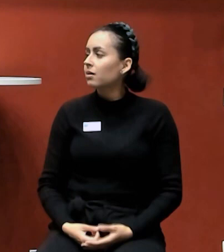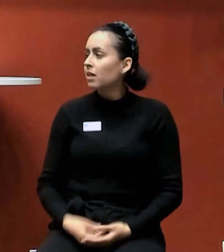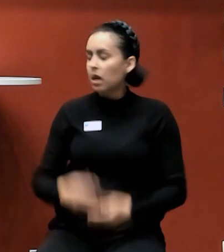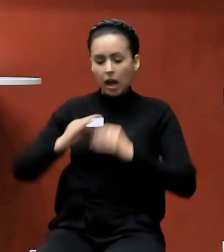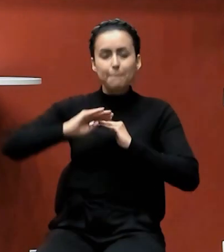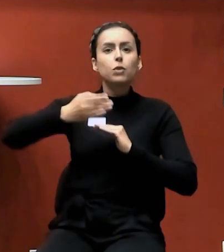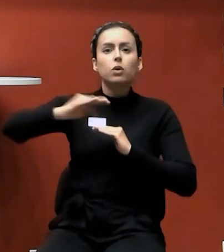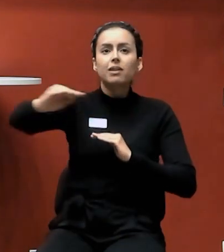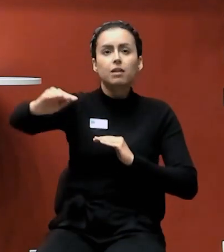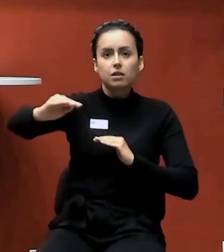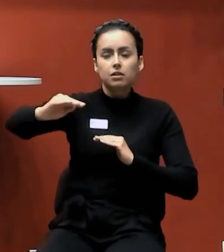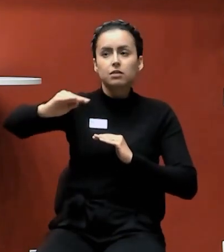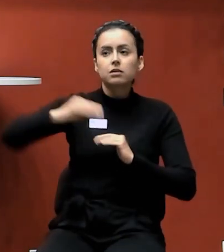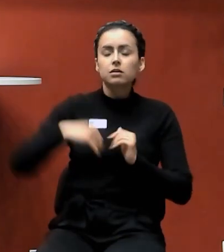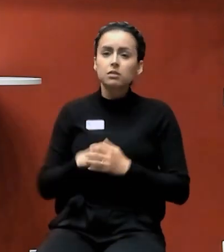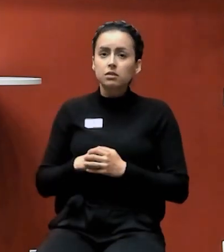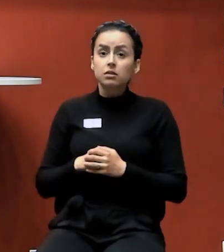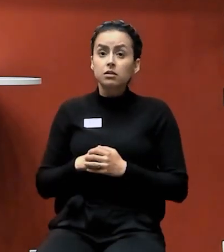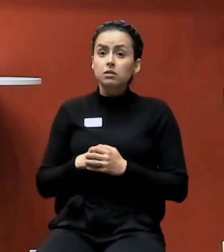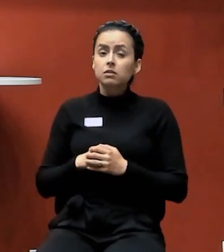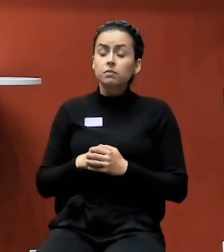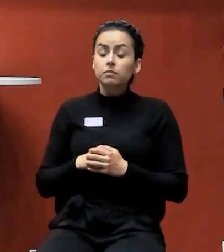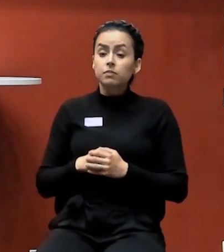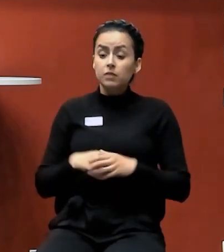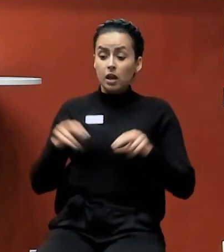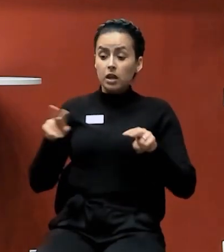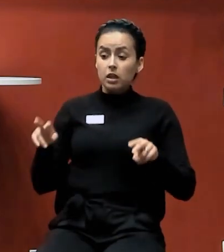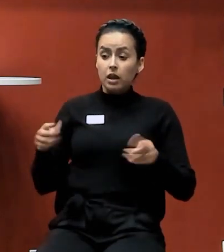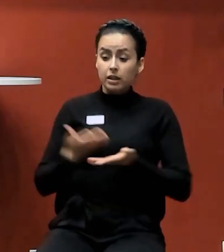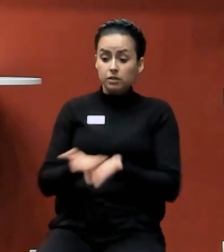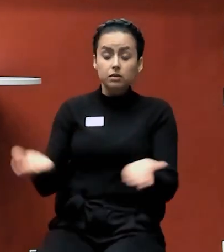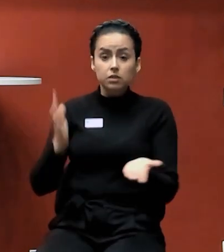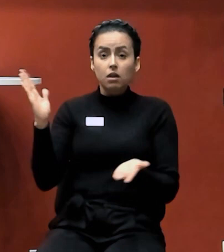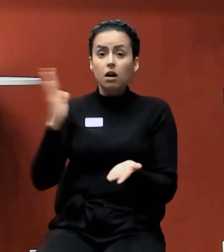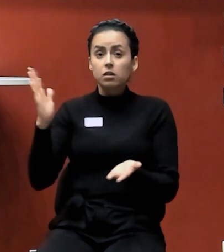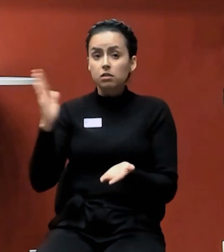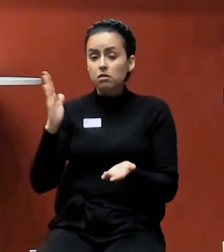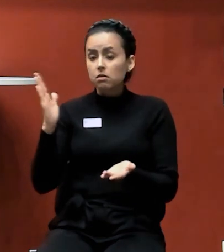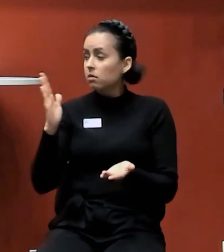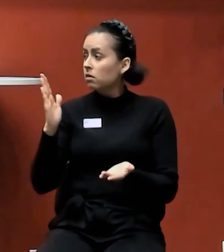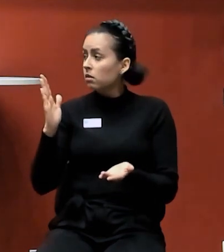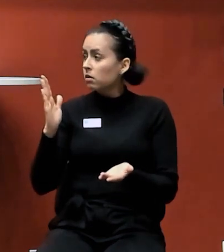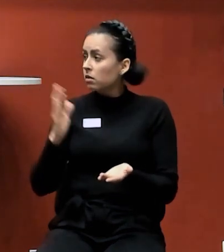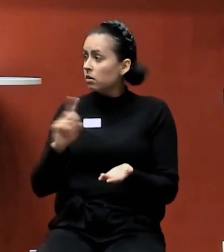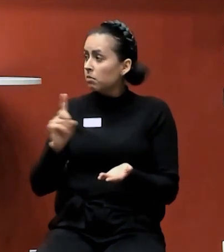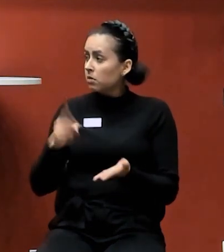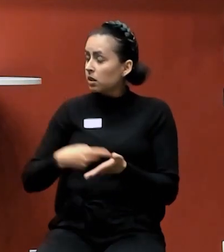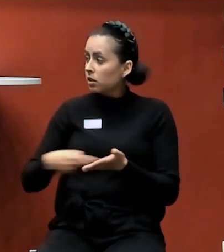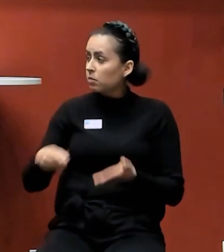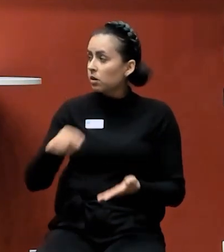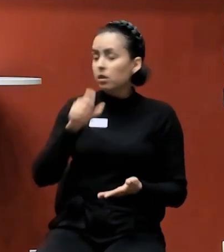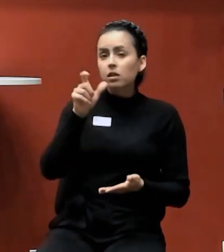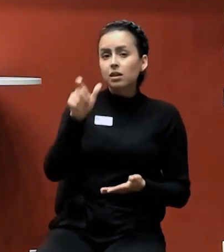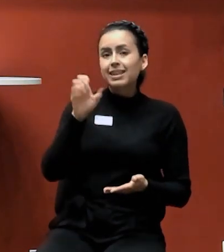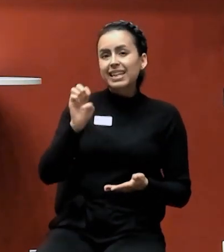Steps. And there's a moment in the performance where, I've forgotten his name.